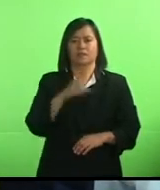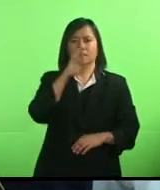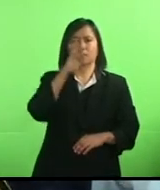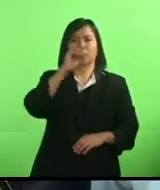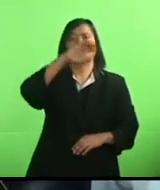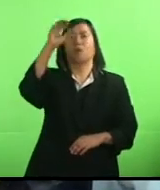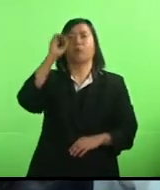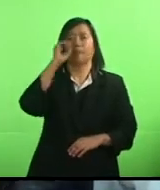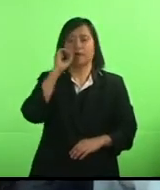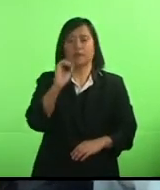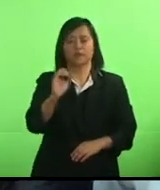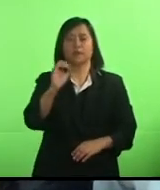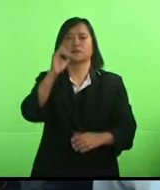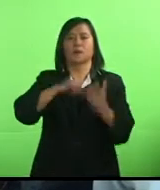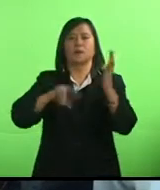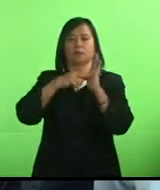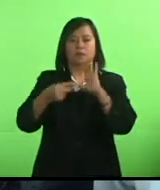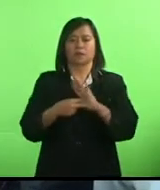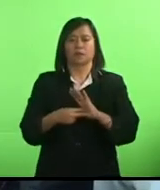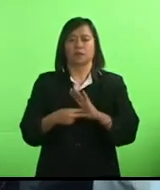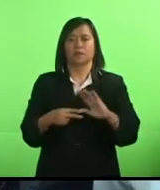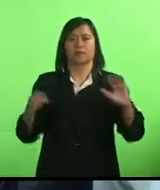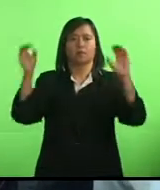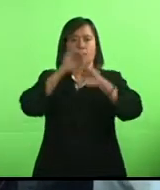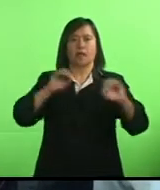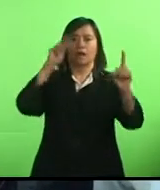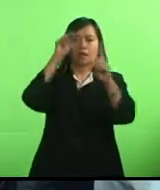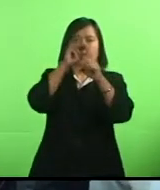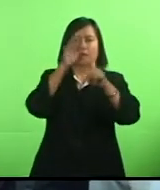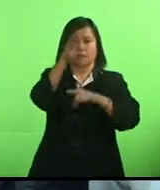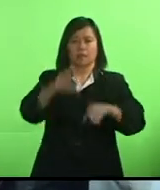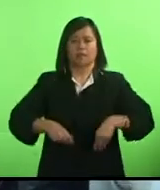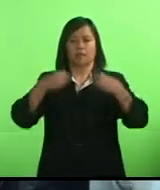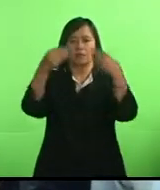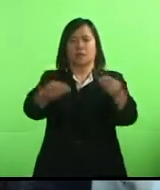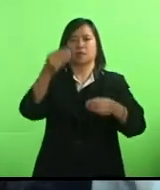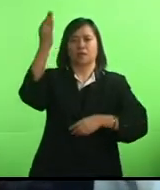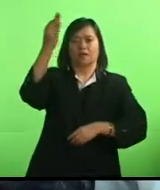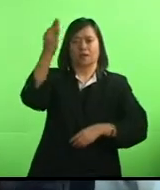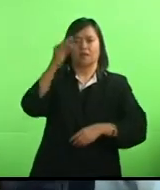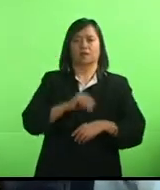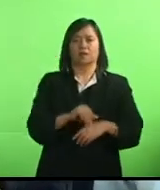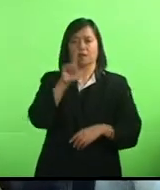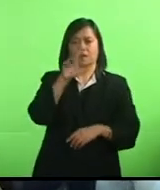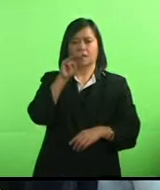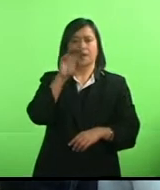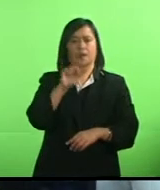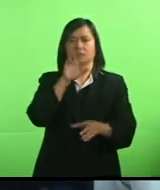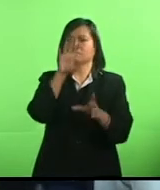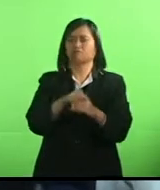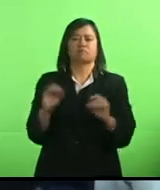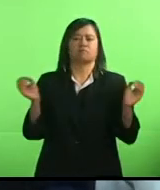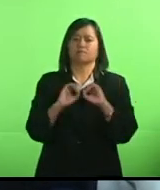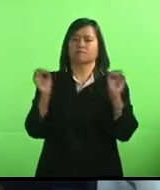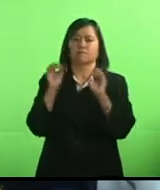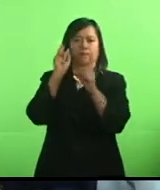60% weightage. I'll have to let you know that no marks are given for Forum LMS participation.